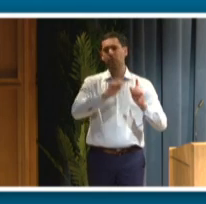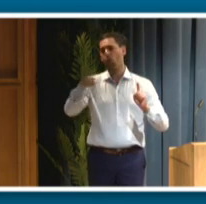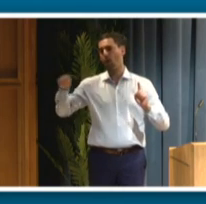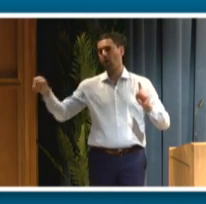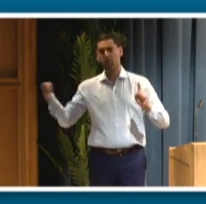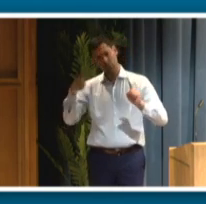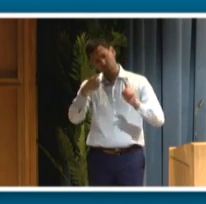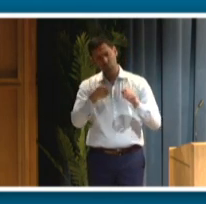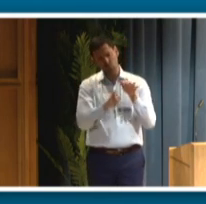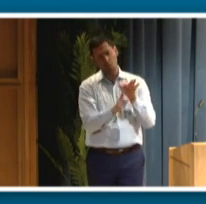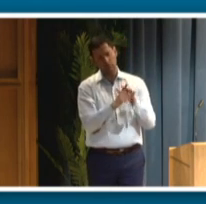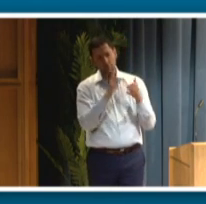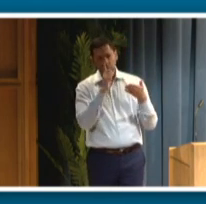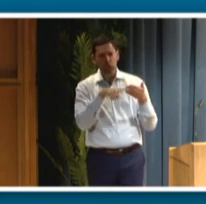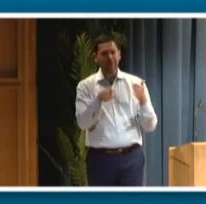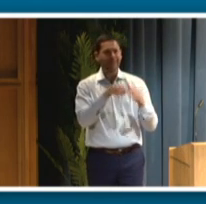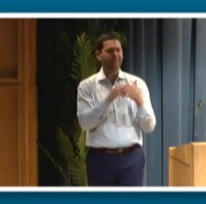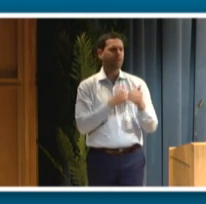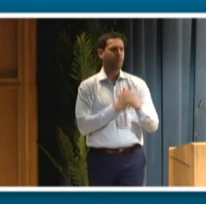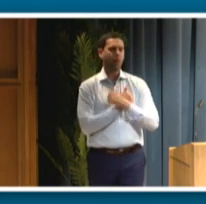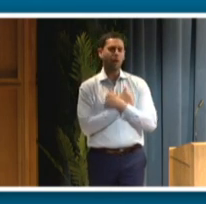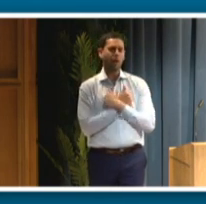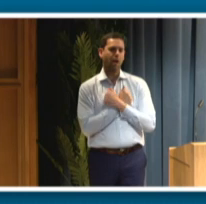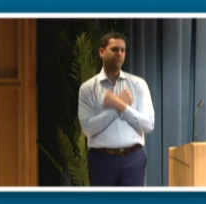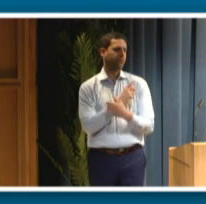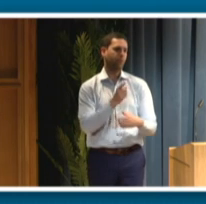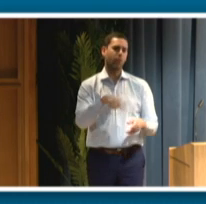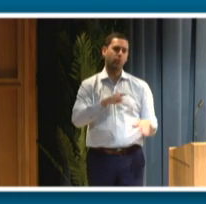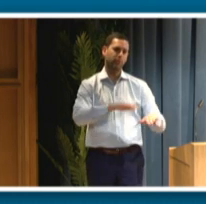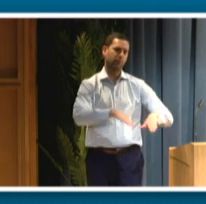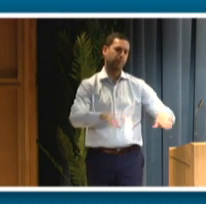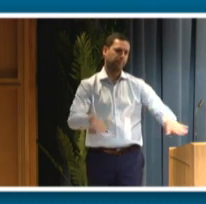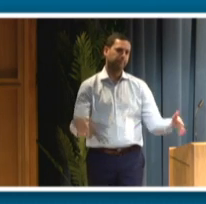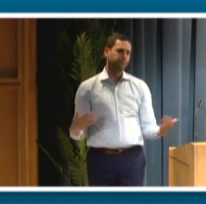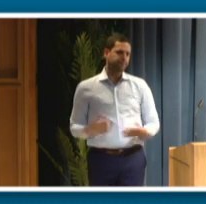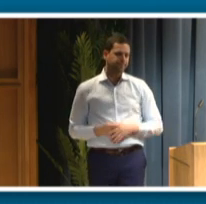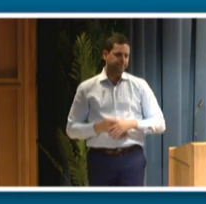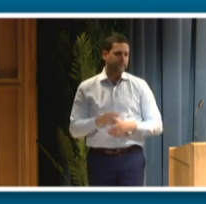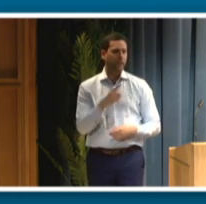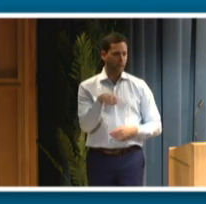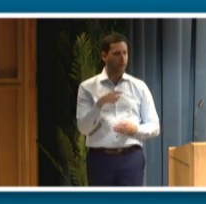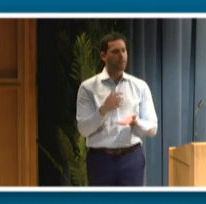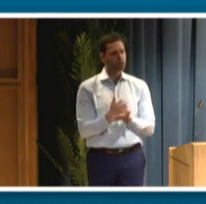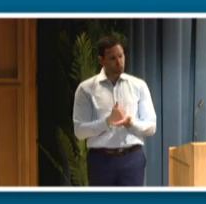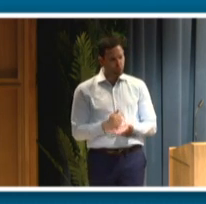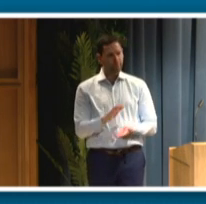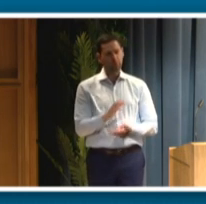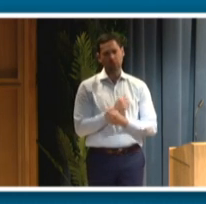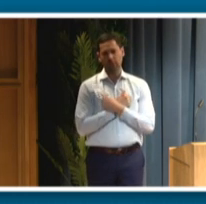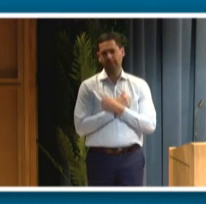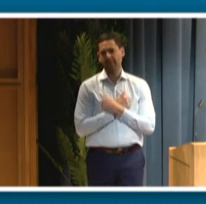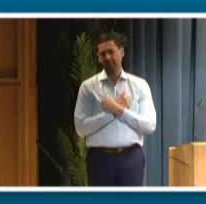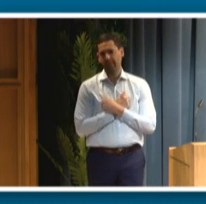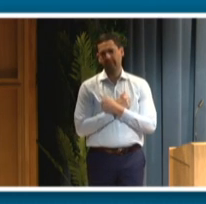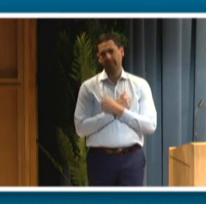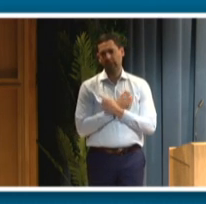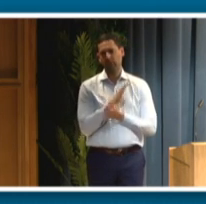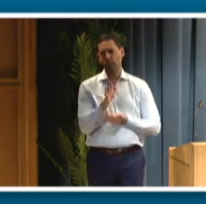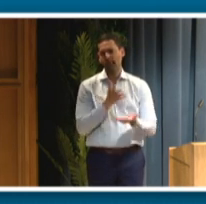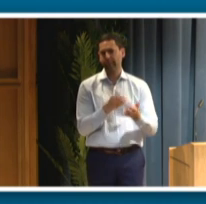check in and show those young folks some love too. They too deserve your love and deserve your presence.